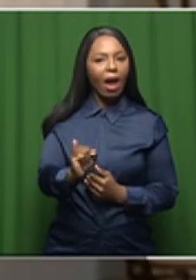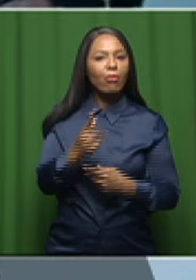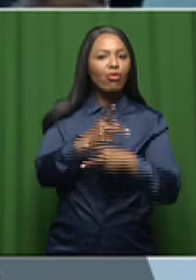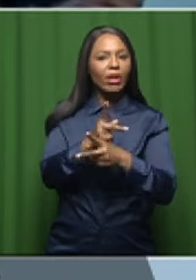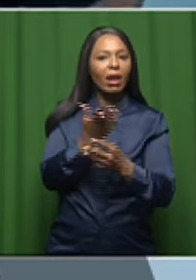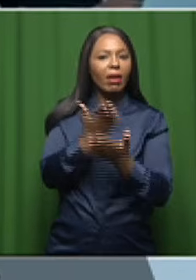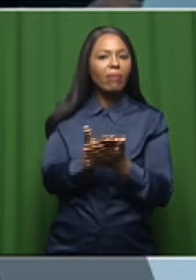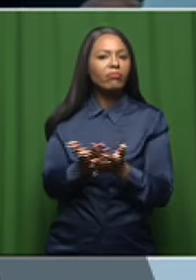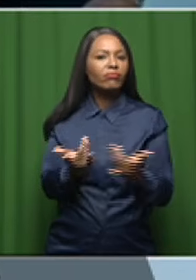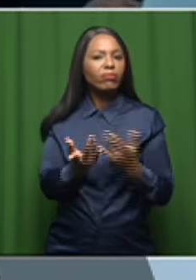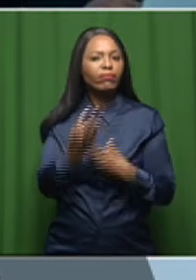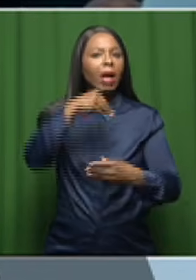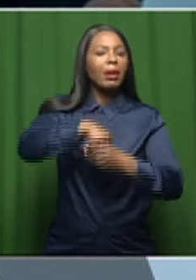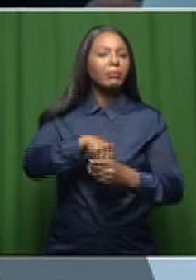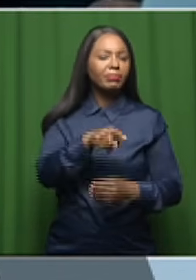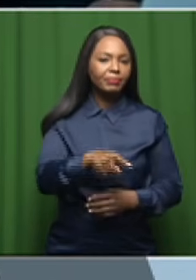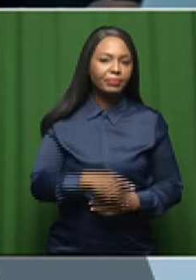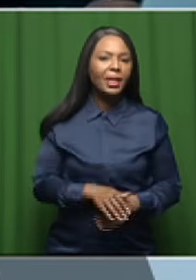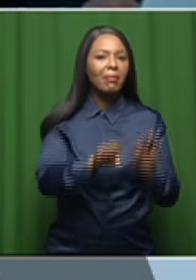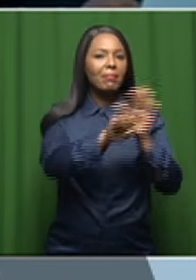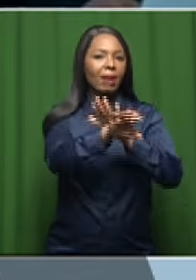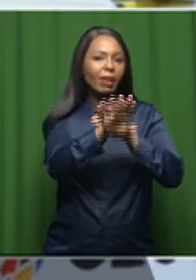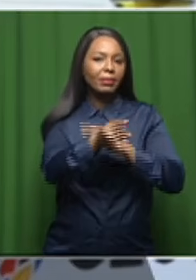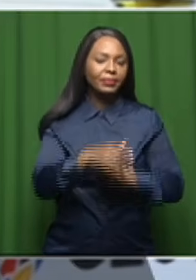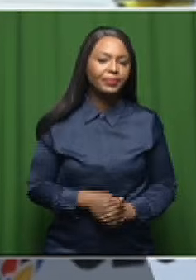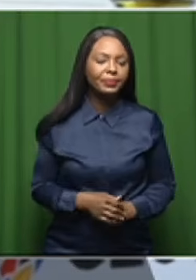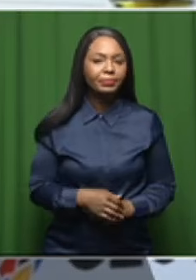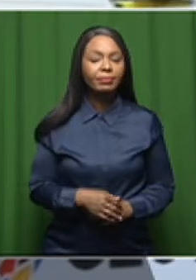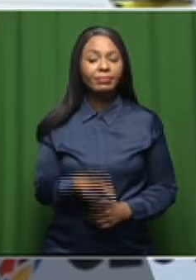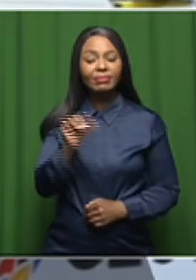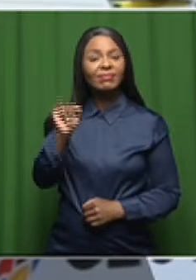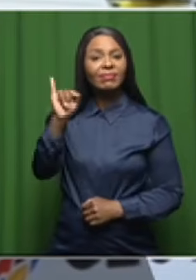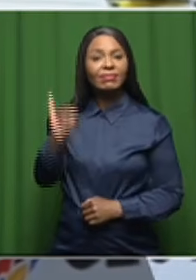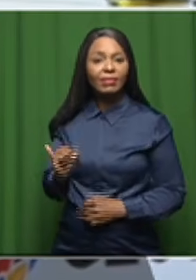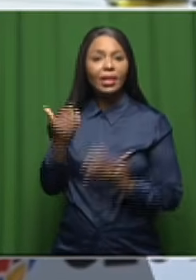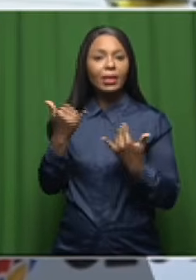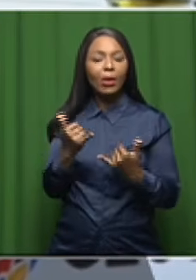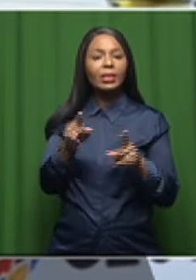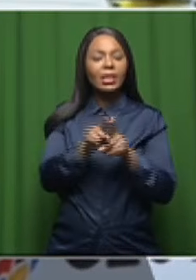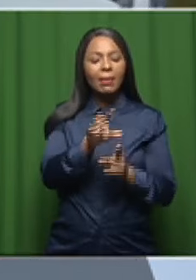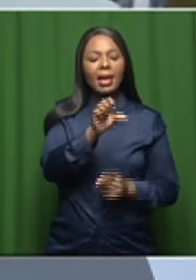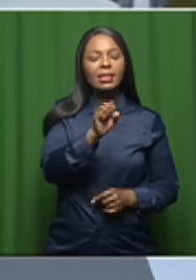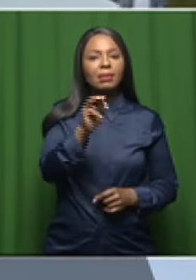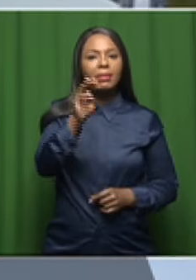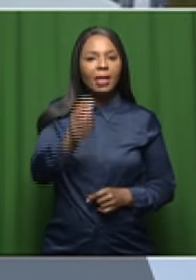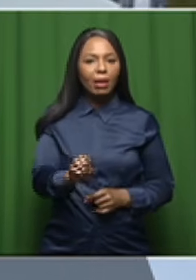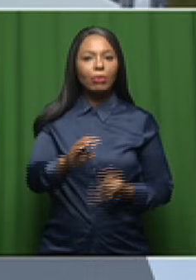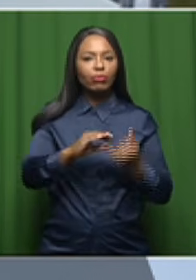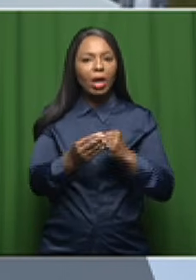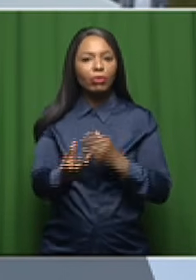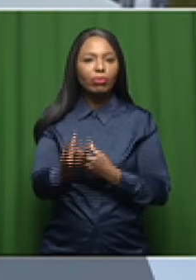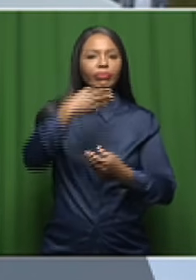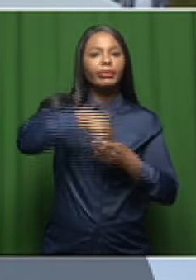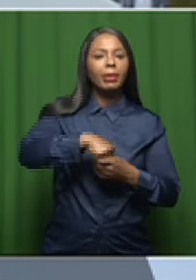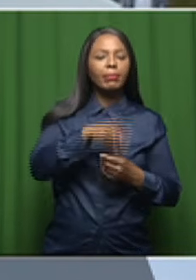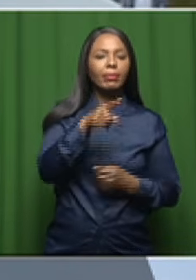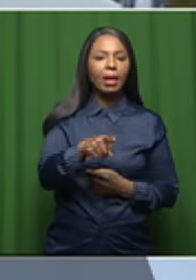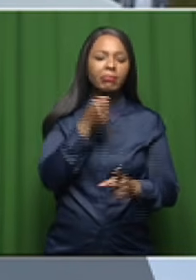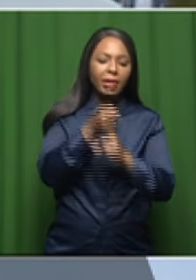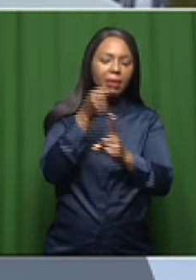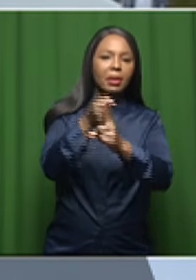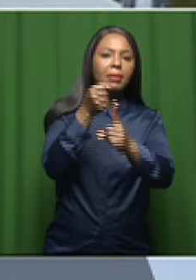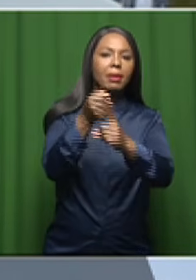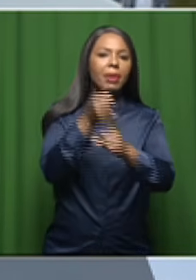market. Globally, the integration of artificial intelligence into SMMEs has enabled firms to enhance operational